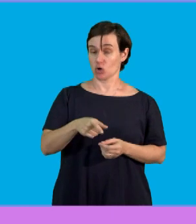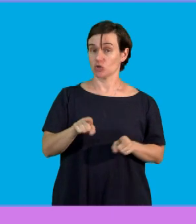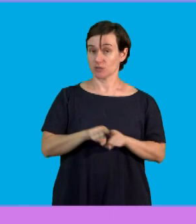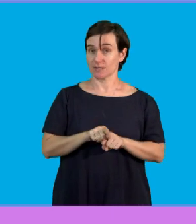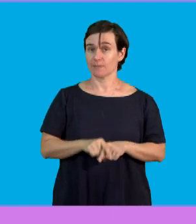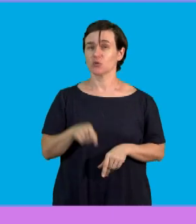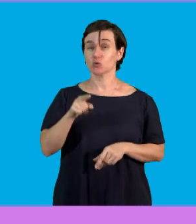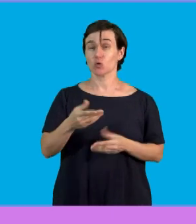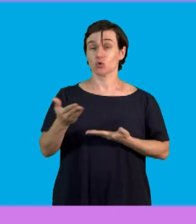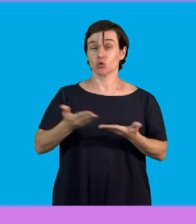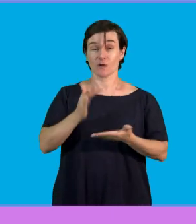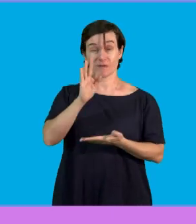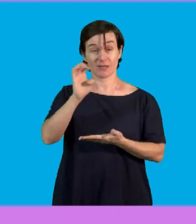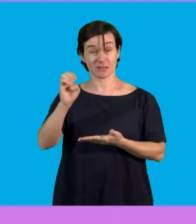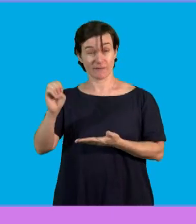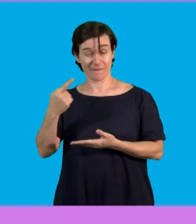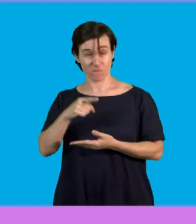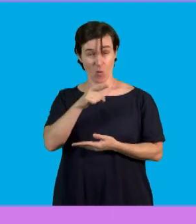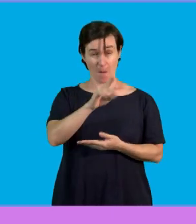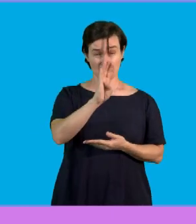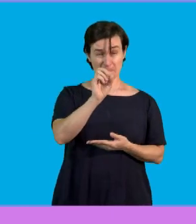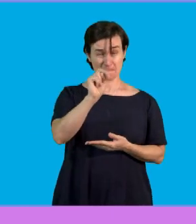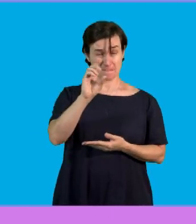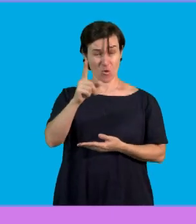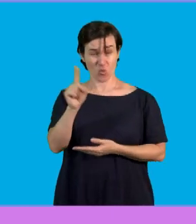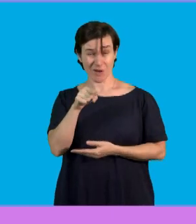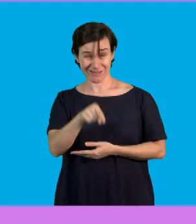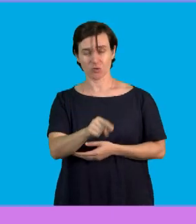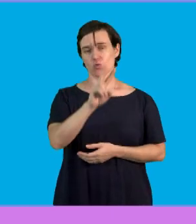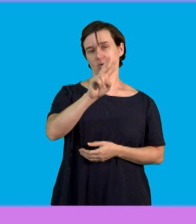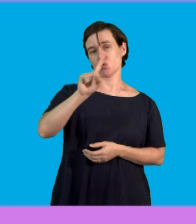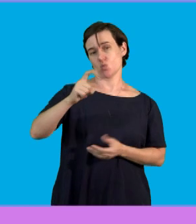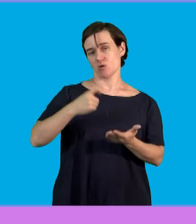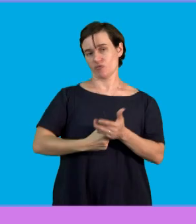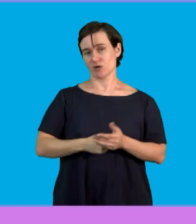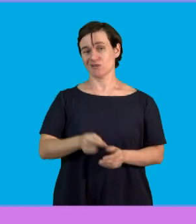service fee on this statement, it appears to be